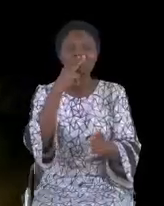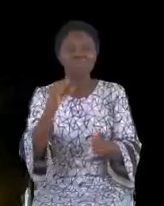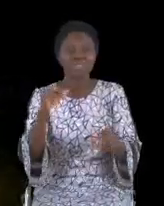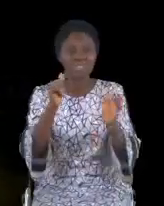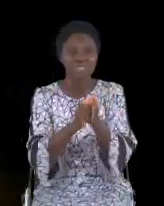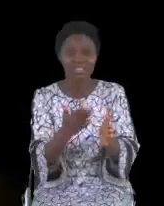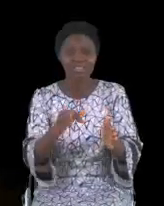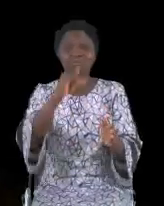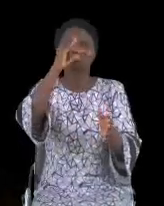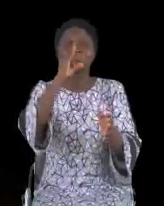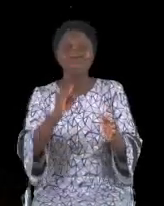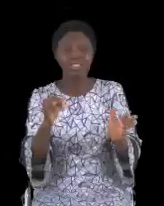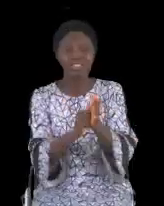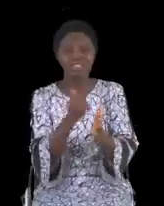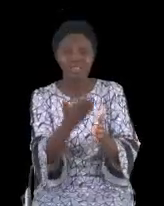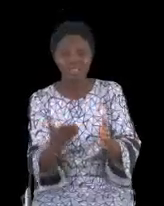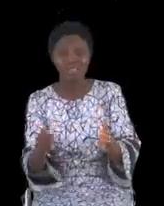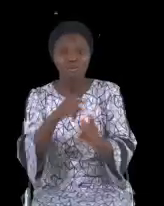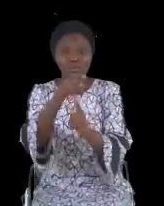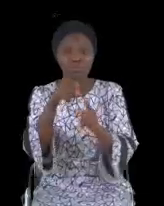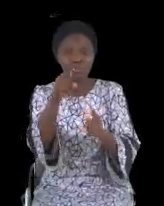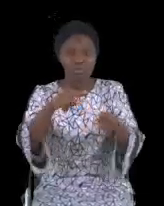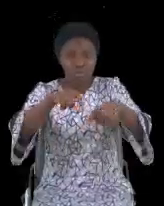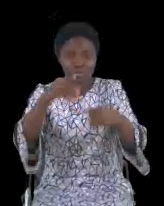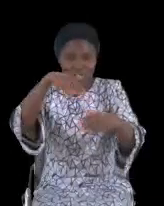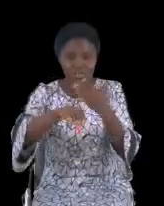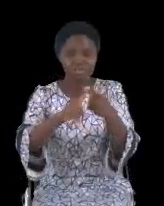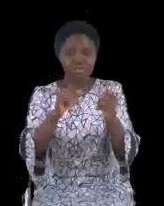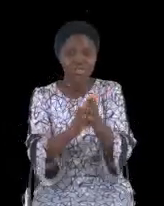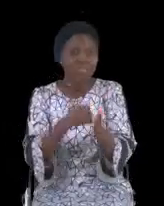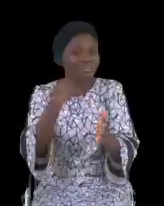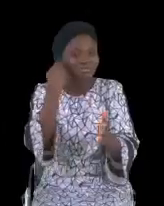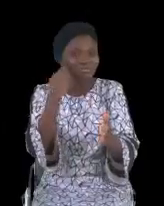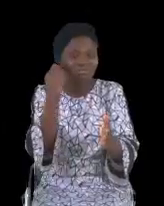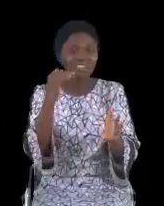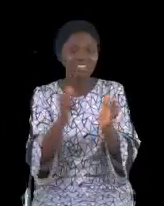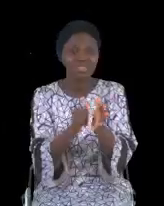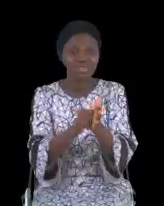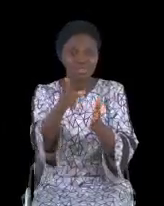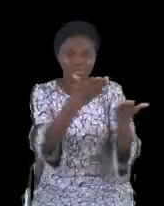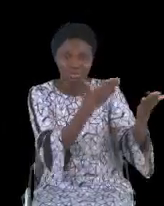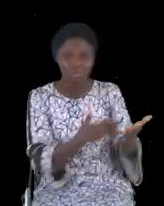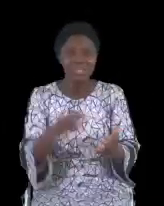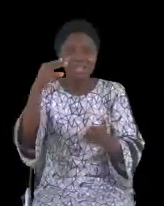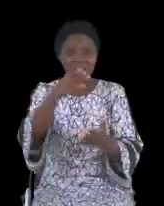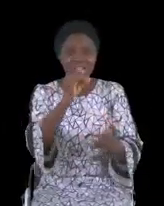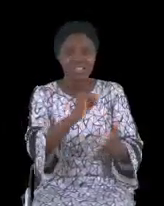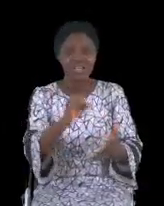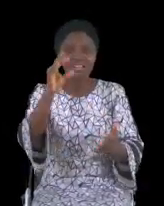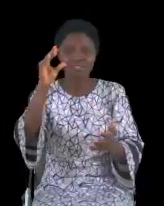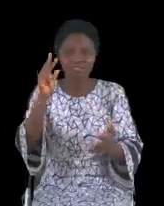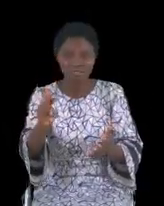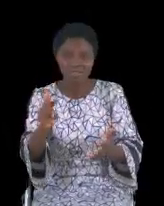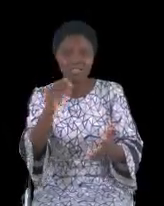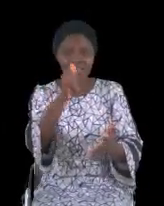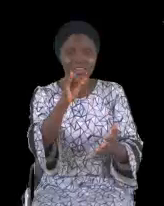that thing, when you are going into that immorality that will bring HIV AIDS in your life. You didn't know you were